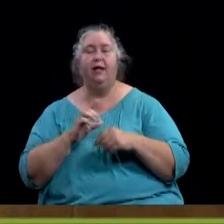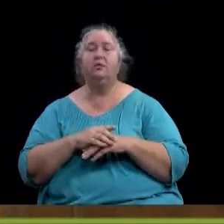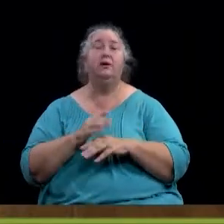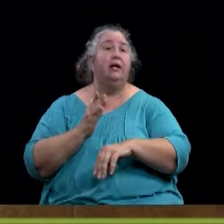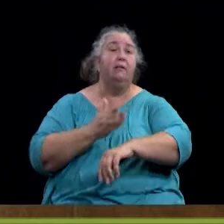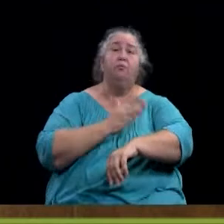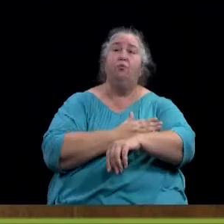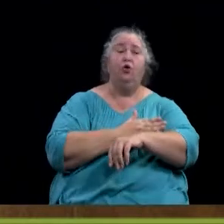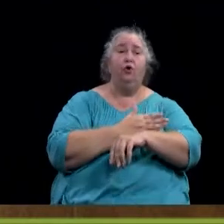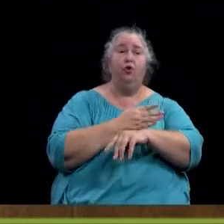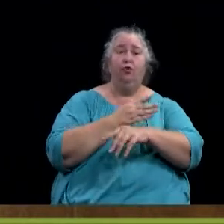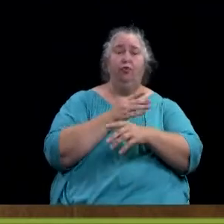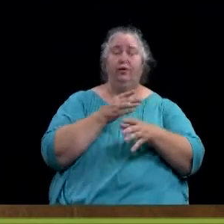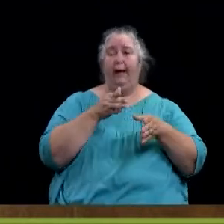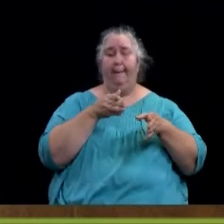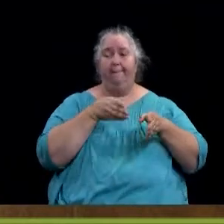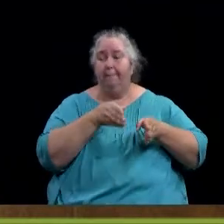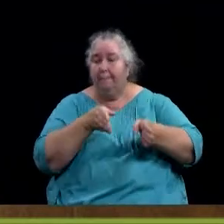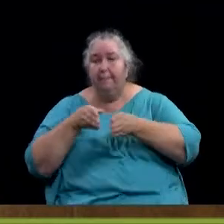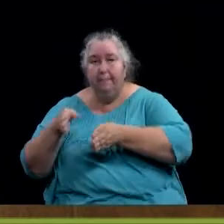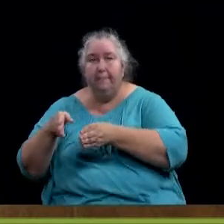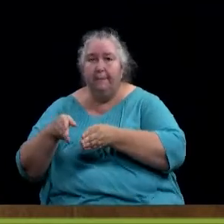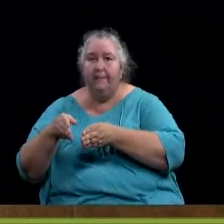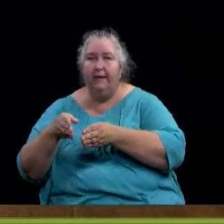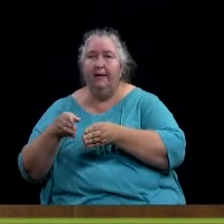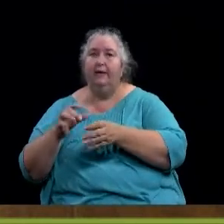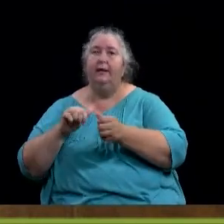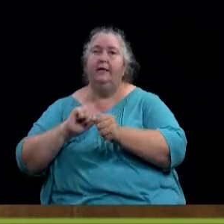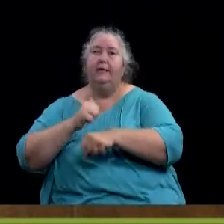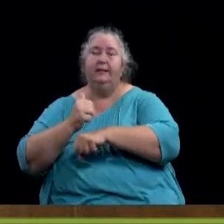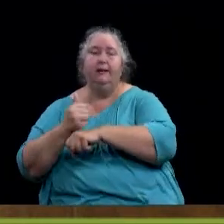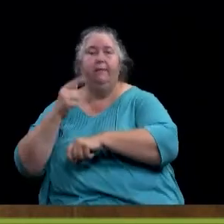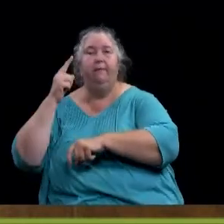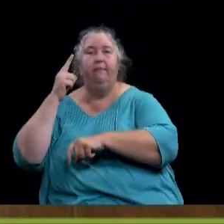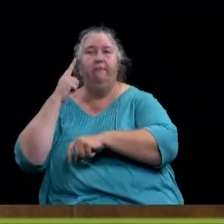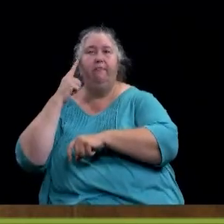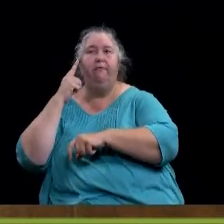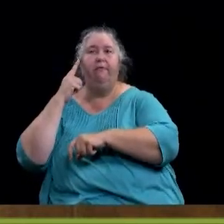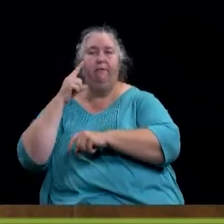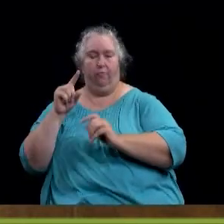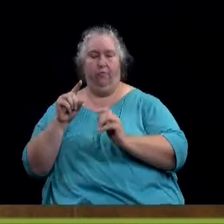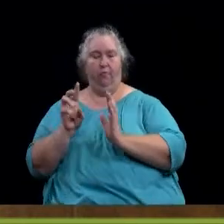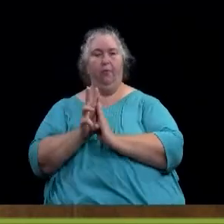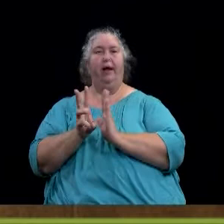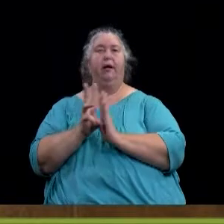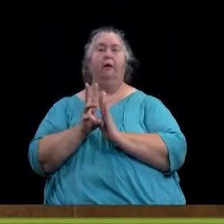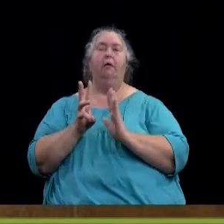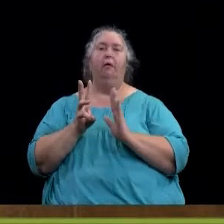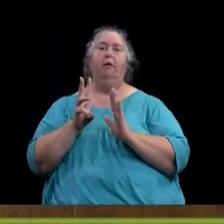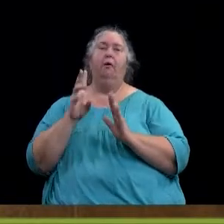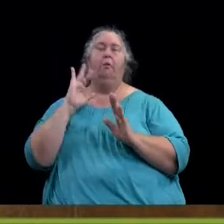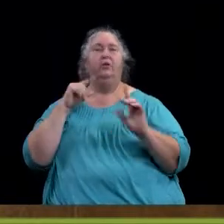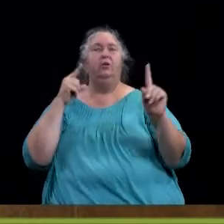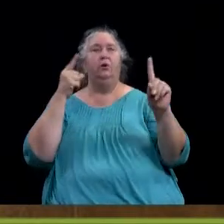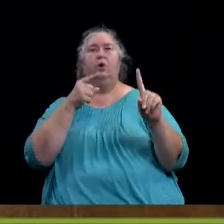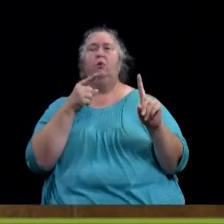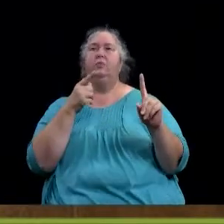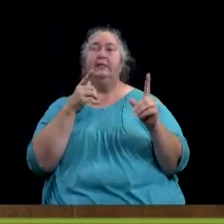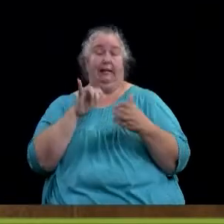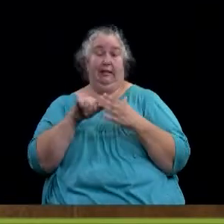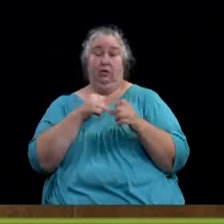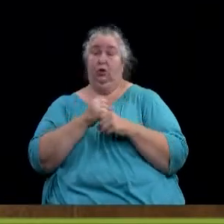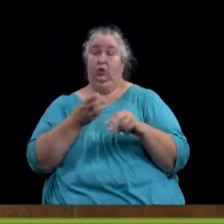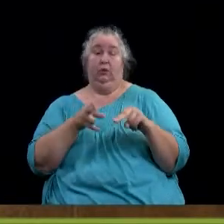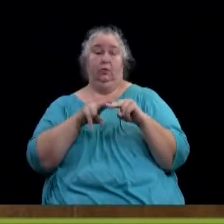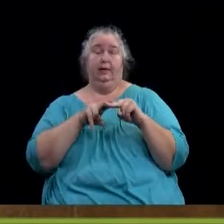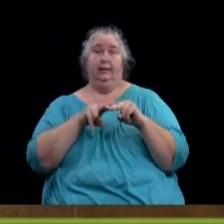and continue to work on that in a big way, with a goal towards, just in this year, increasing our PCI by about 25%, going